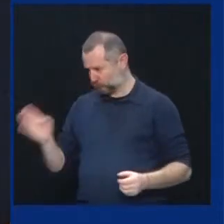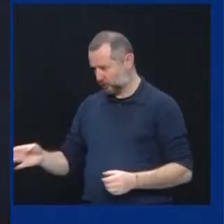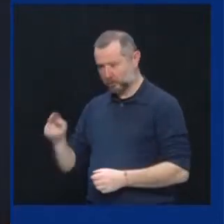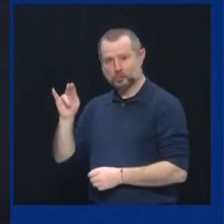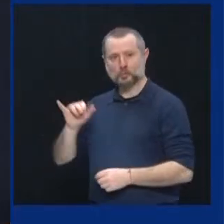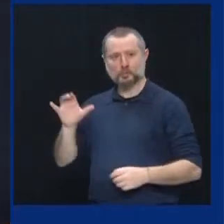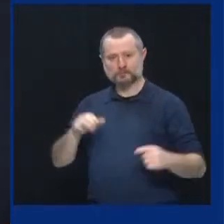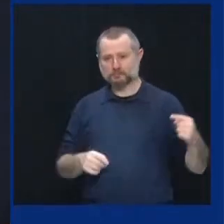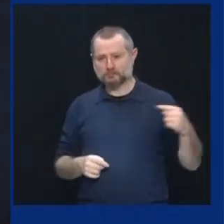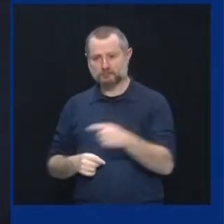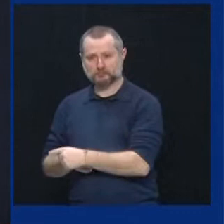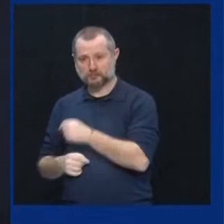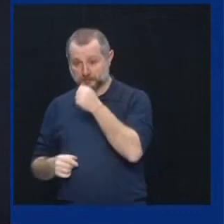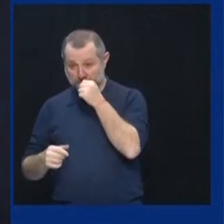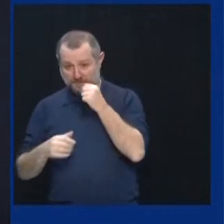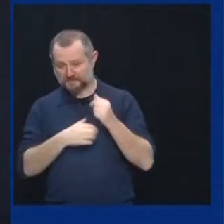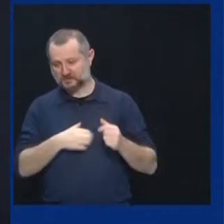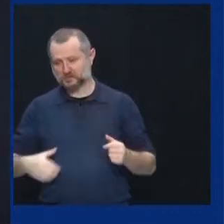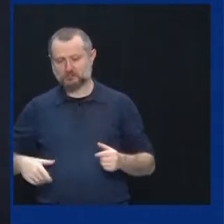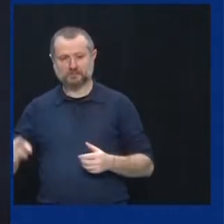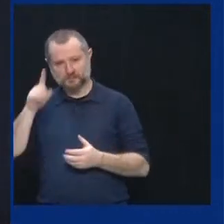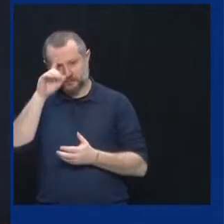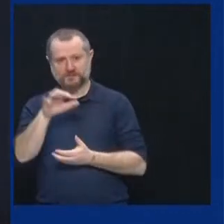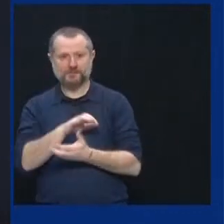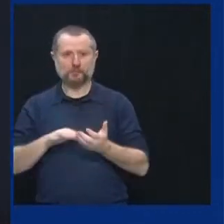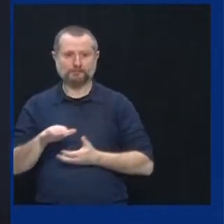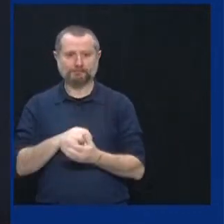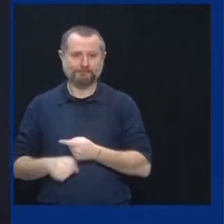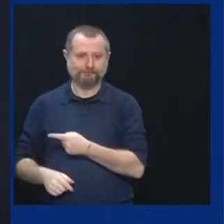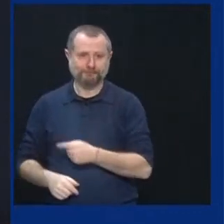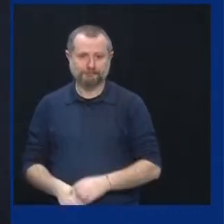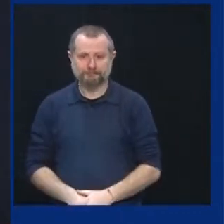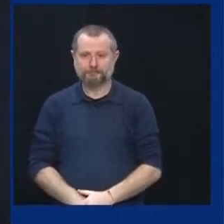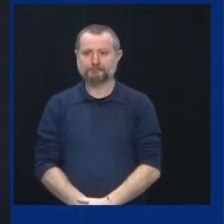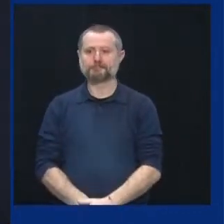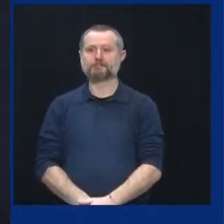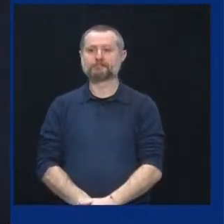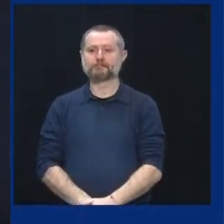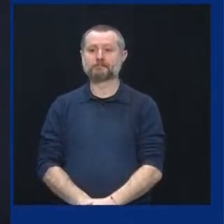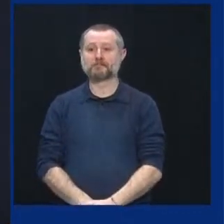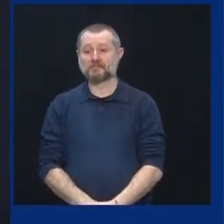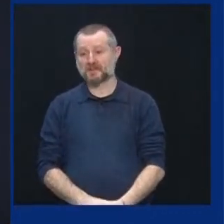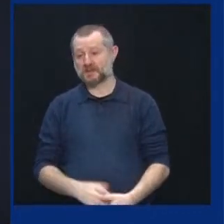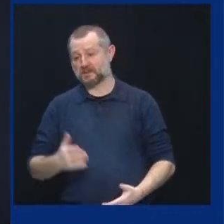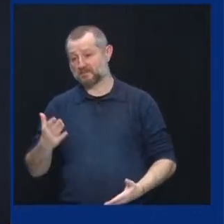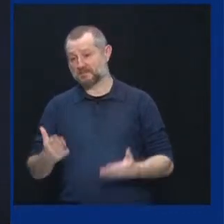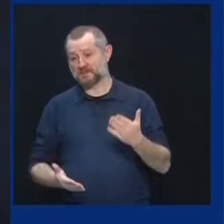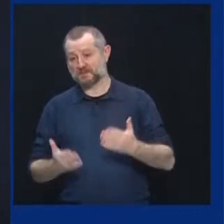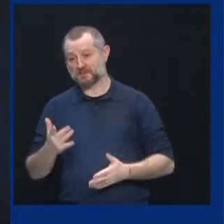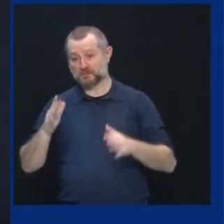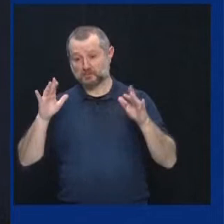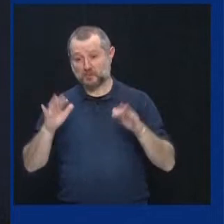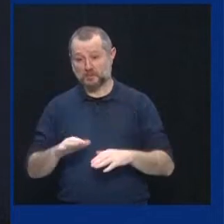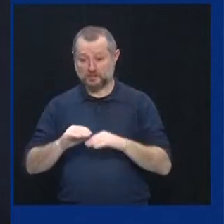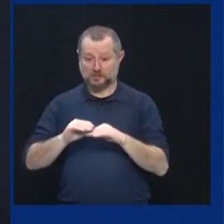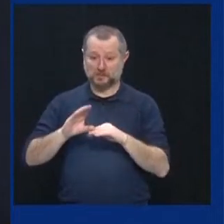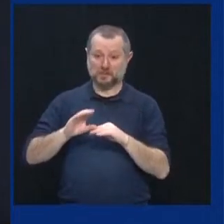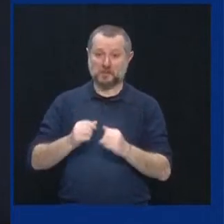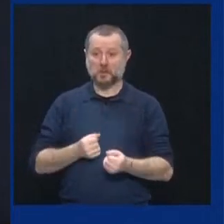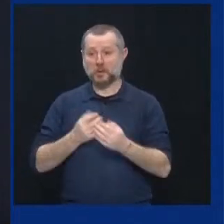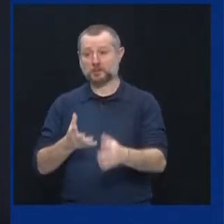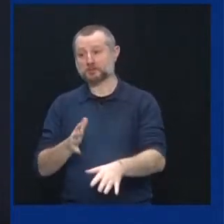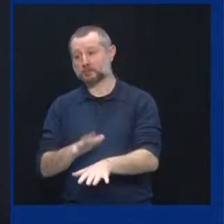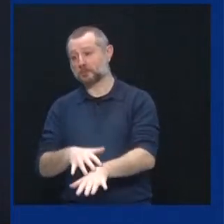again confused. It may be that there are snow delays, but